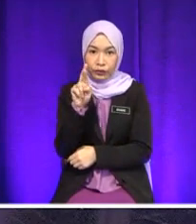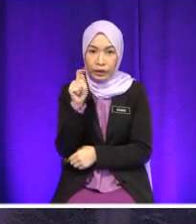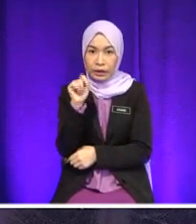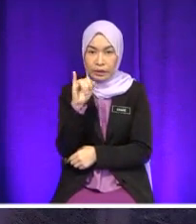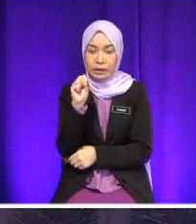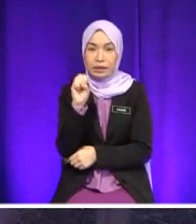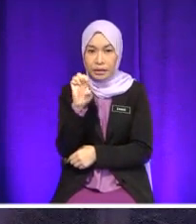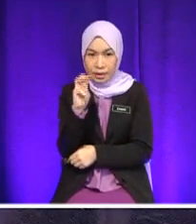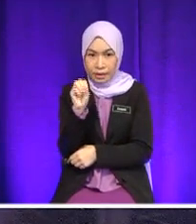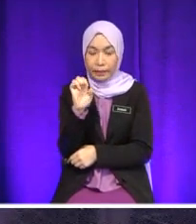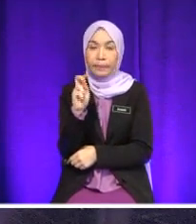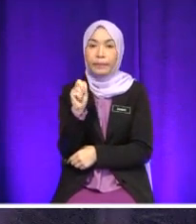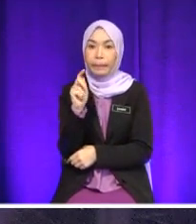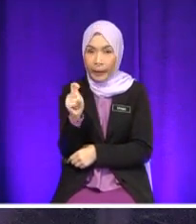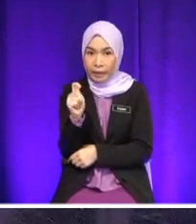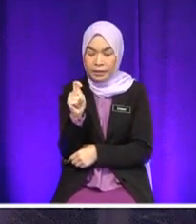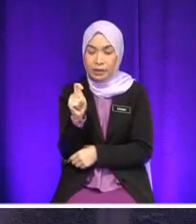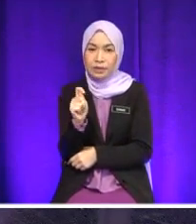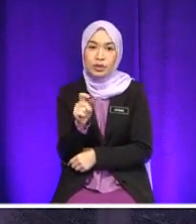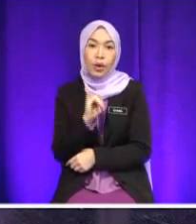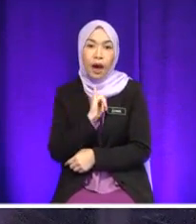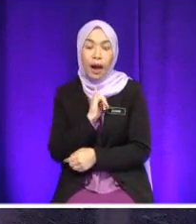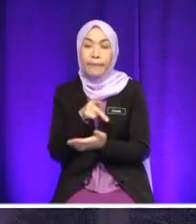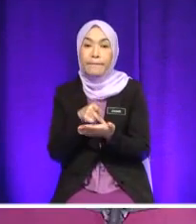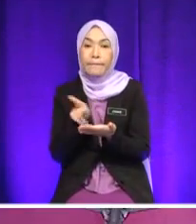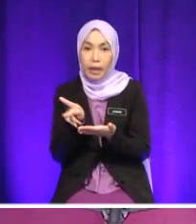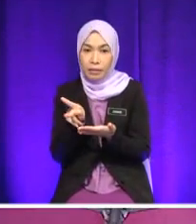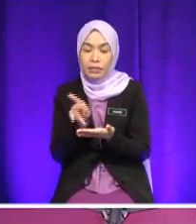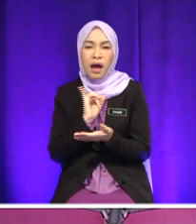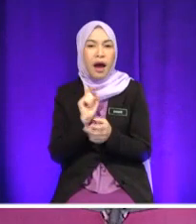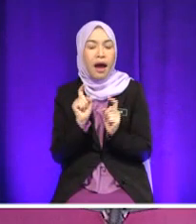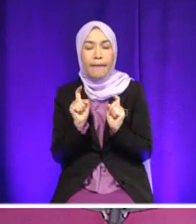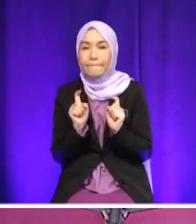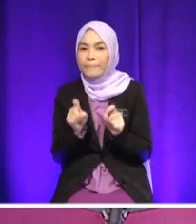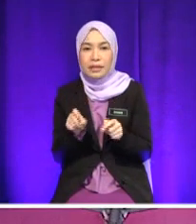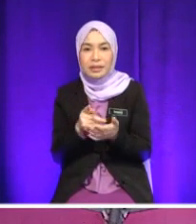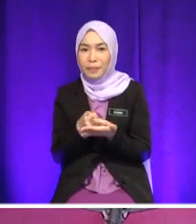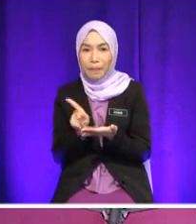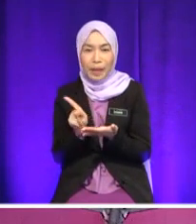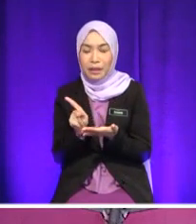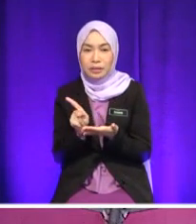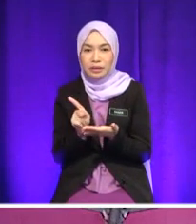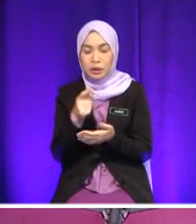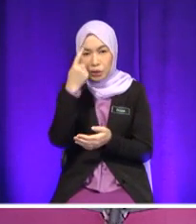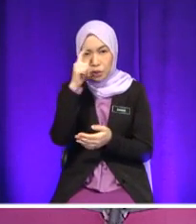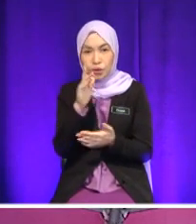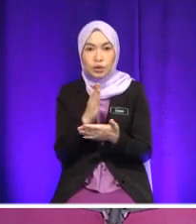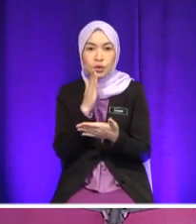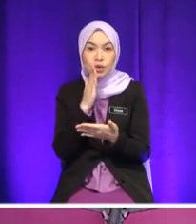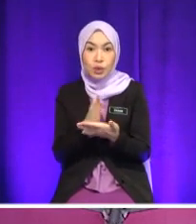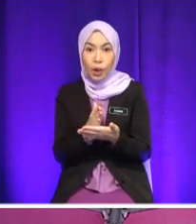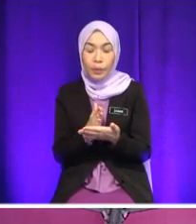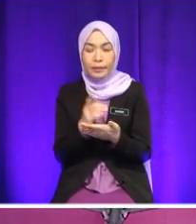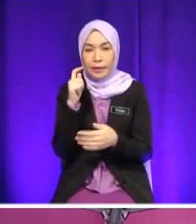girls would prefer to like don't want to pay for extra. We just wait for the advertisements, and boys maybe just want everything to be done